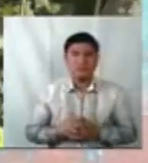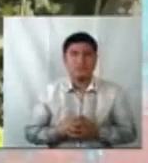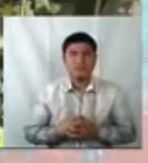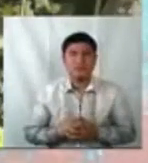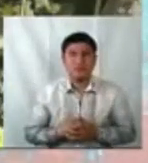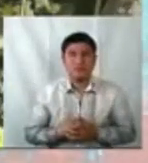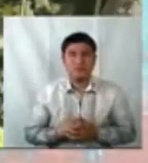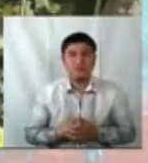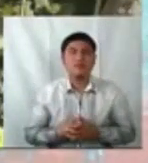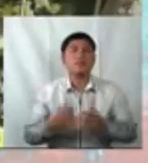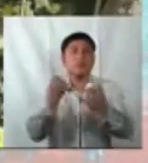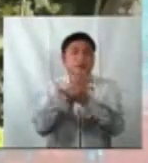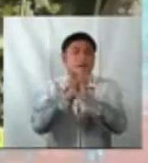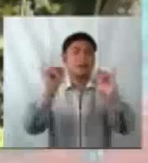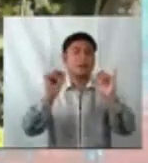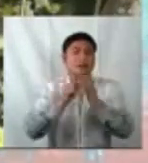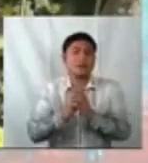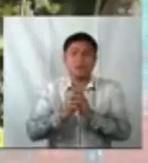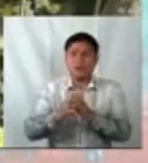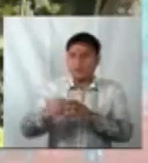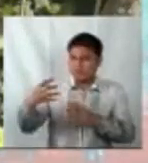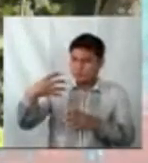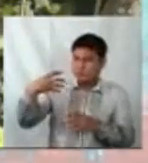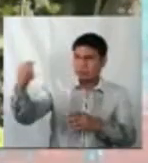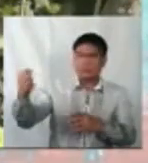ang independensya na inagaw nila sa atin noong